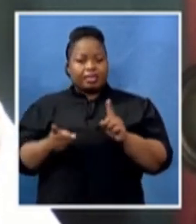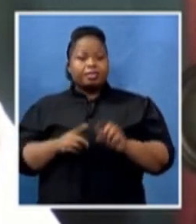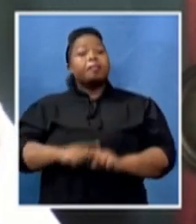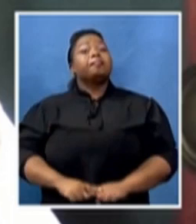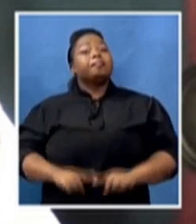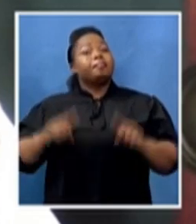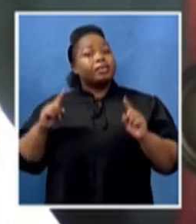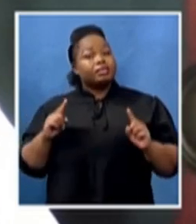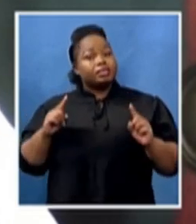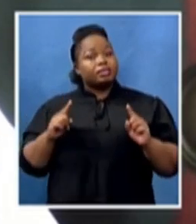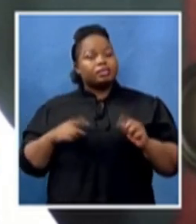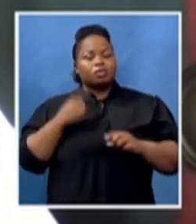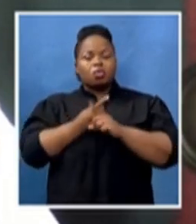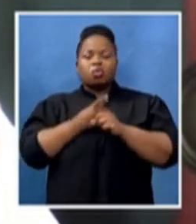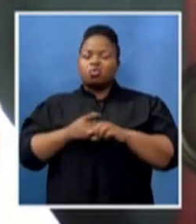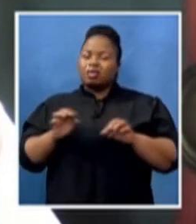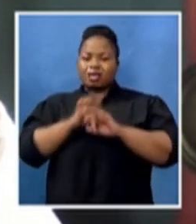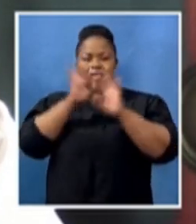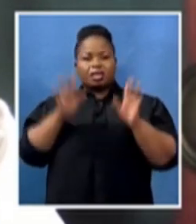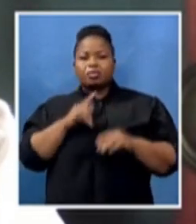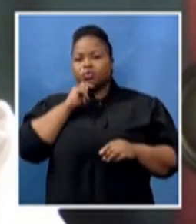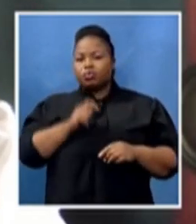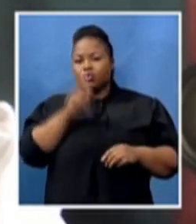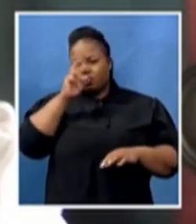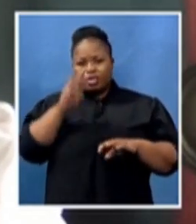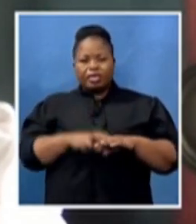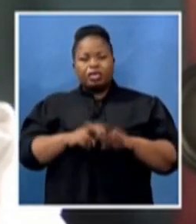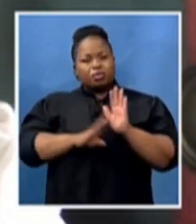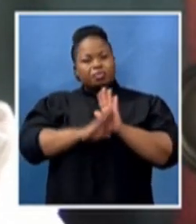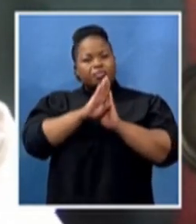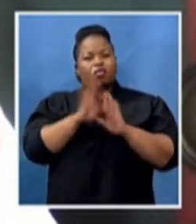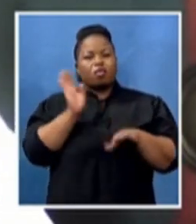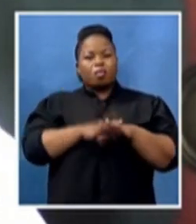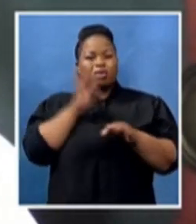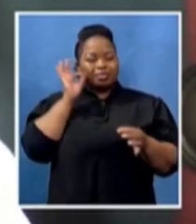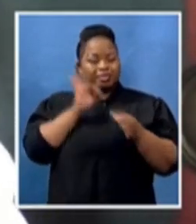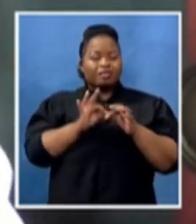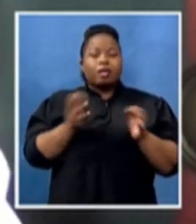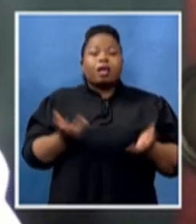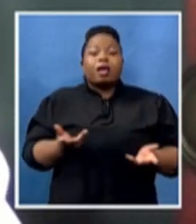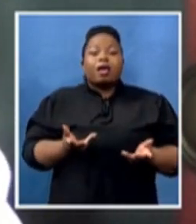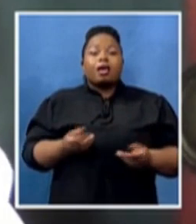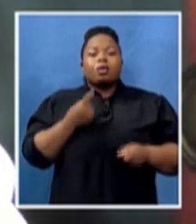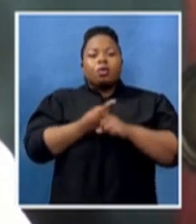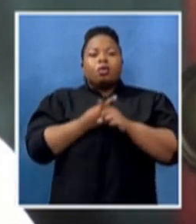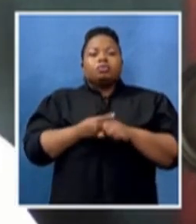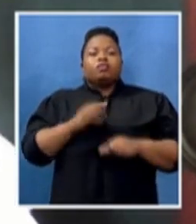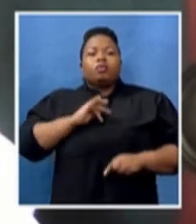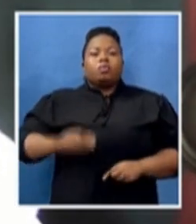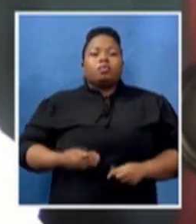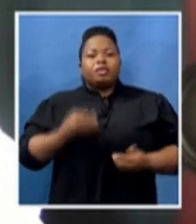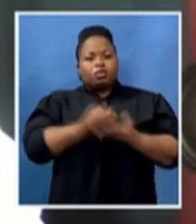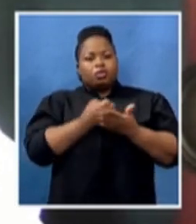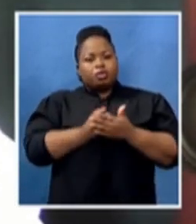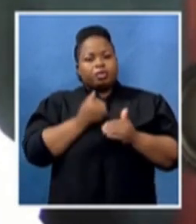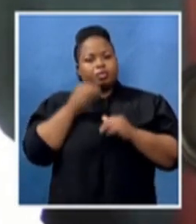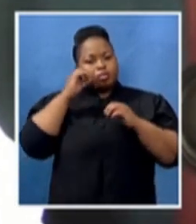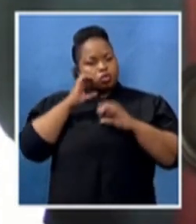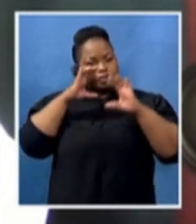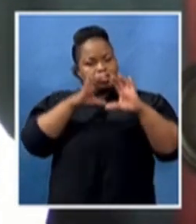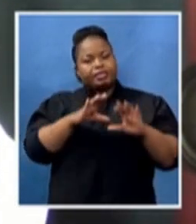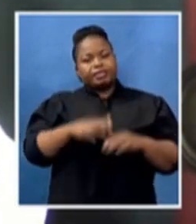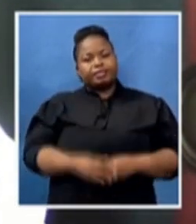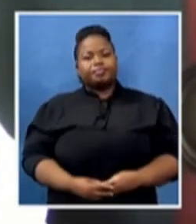for improvement, specifically with regard to improving women's economic prospects. South African women, particularly